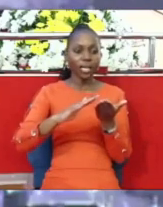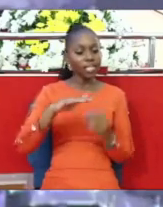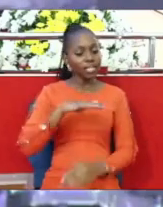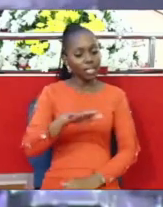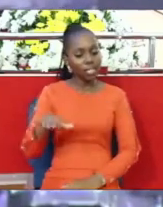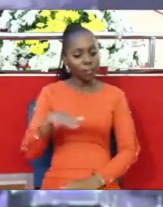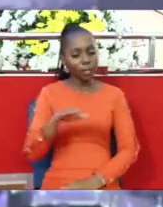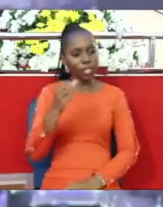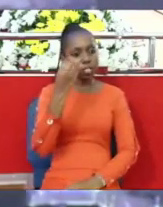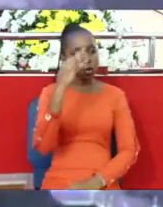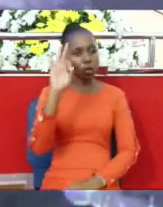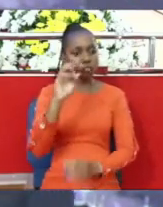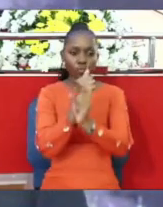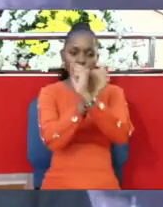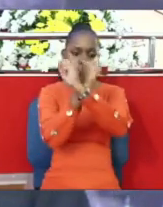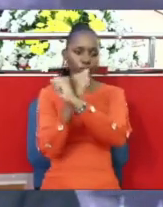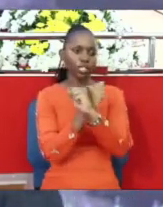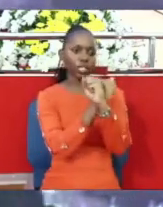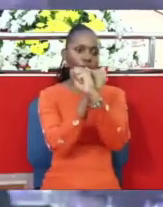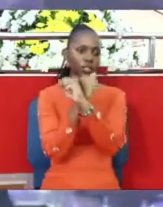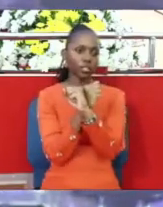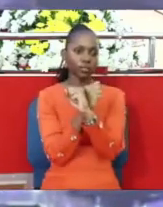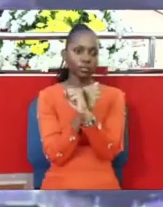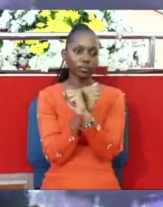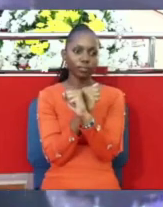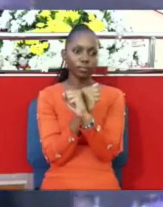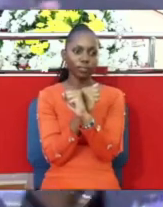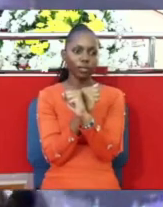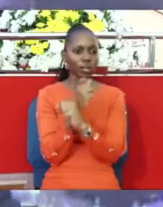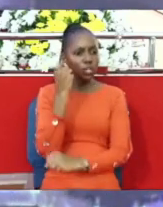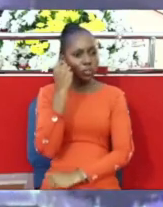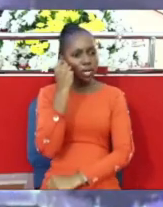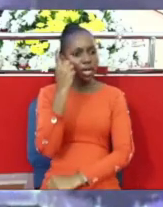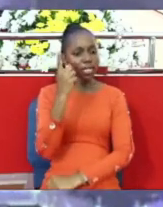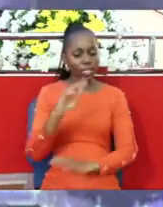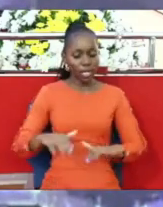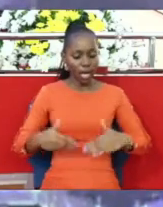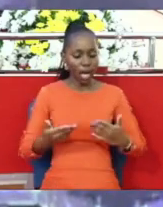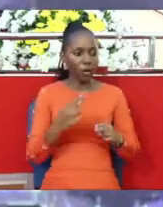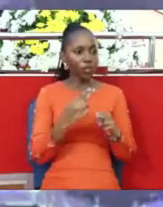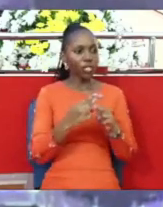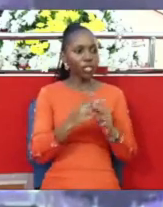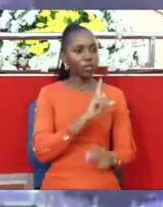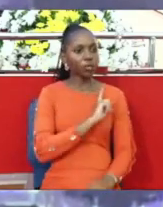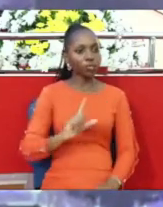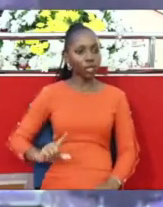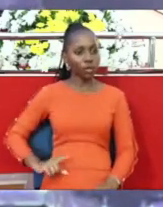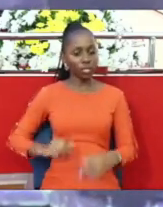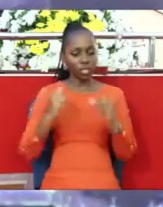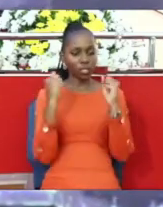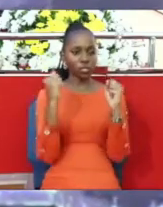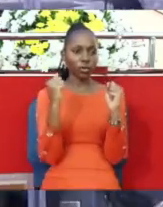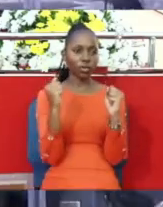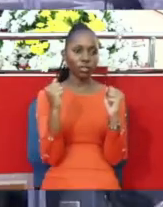of protection. Nikasema pia ni mahali pa usalama. To understand then how the name of the Lord is a strong tower. Basi kuelewa jina